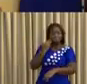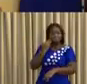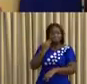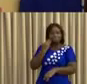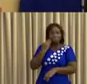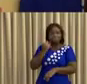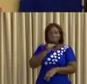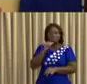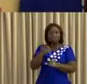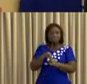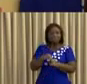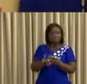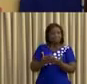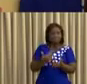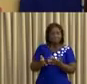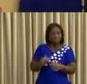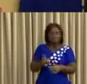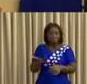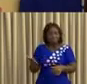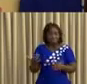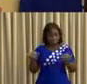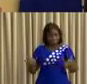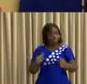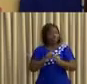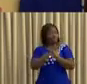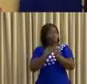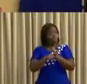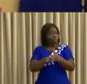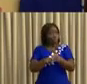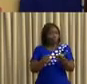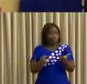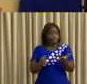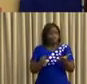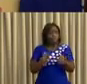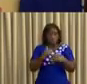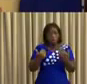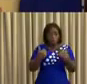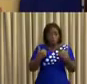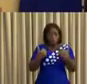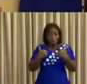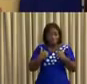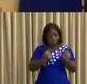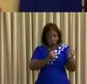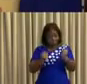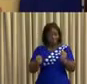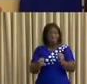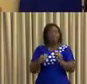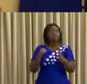steep price. The pandemic notwithstanding, we have to strengthen Ghanaian